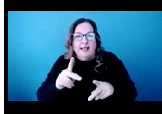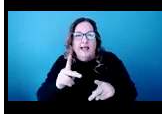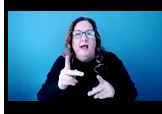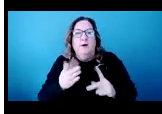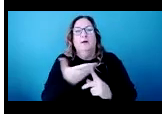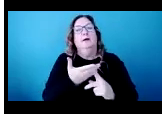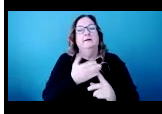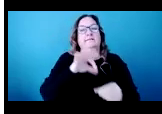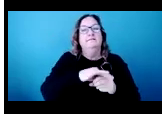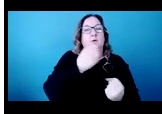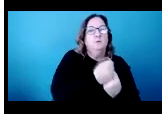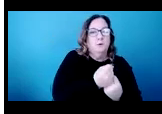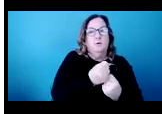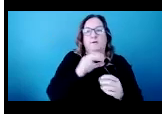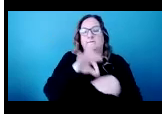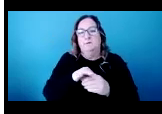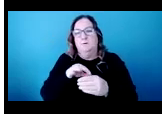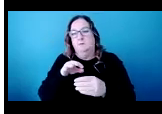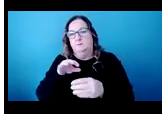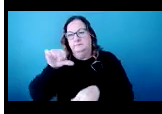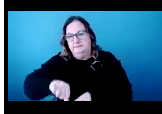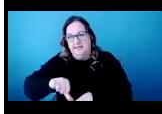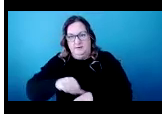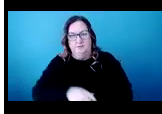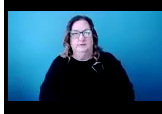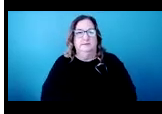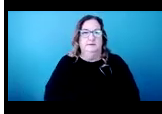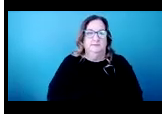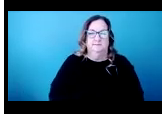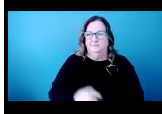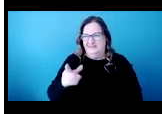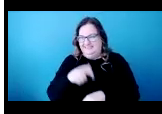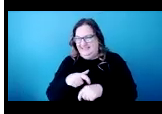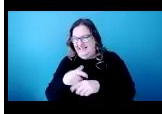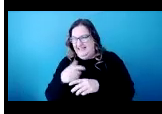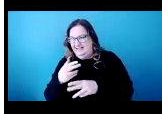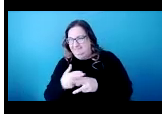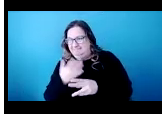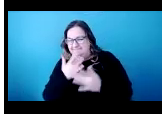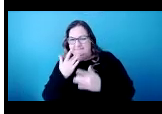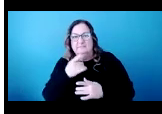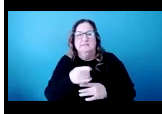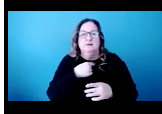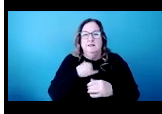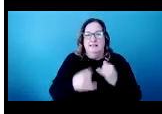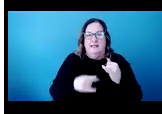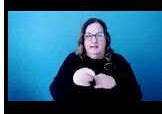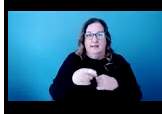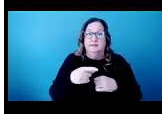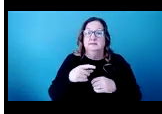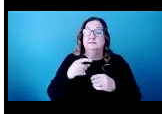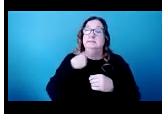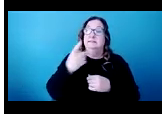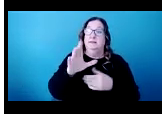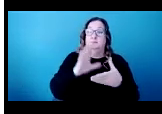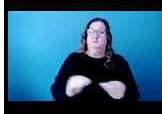quickly through this because we're almost out of time. But composing your story, if you are a constituent, that means you are a